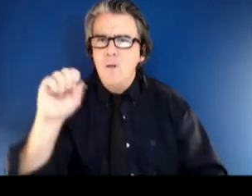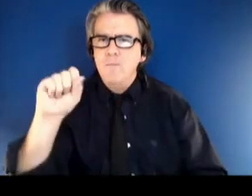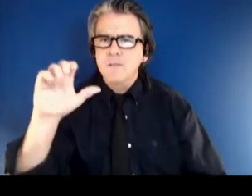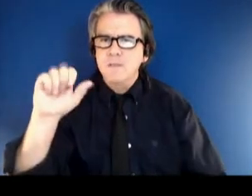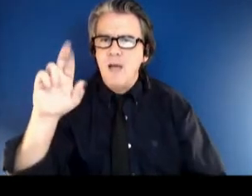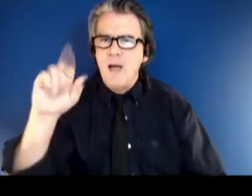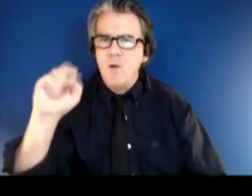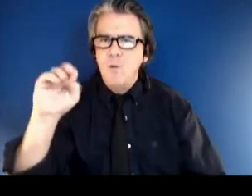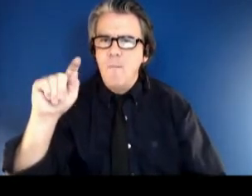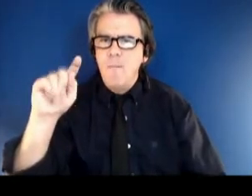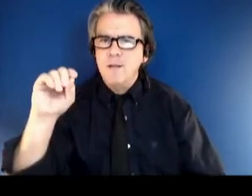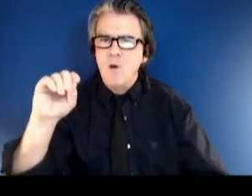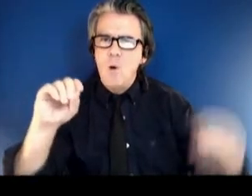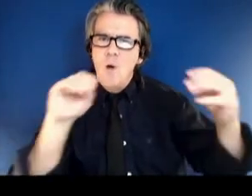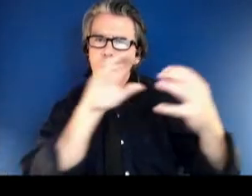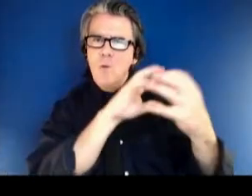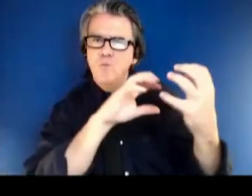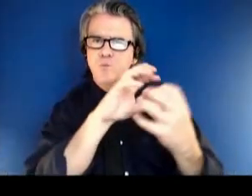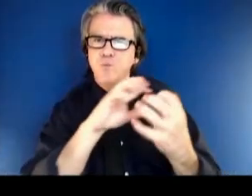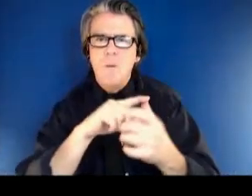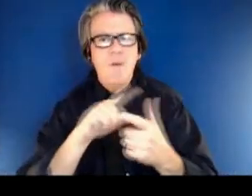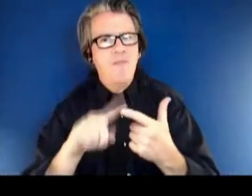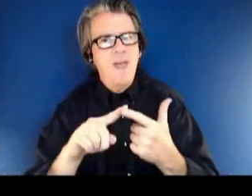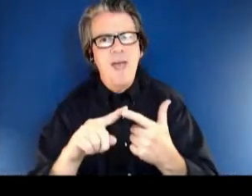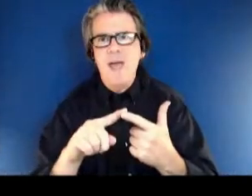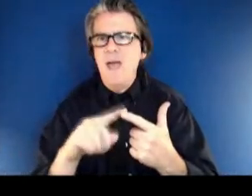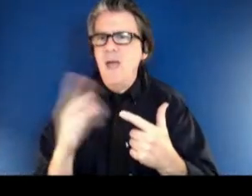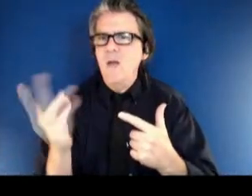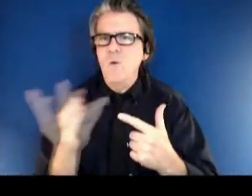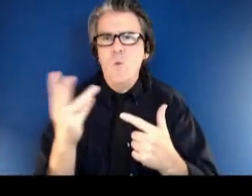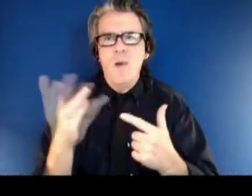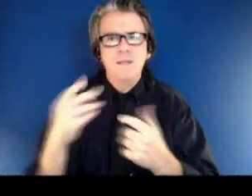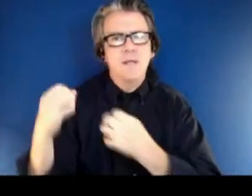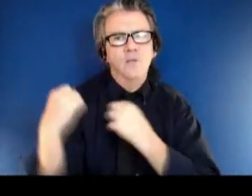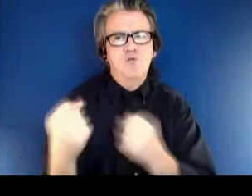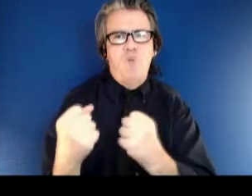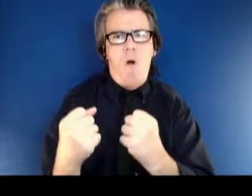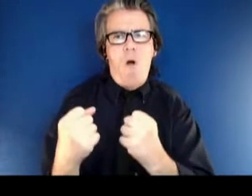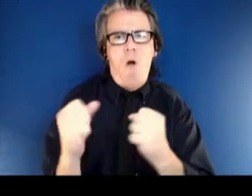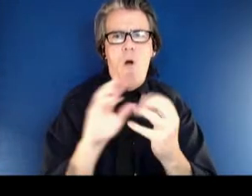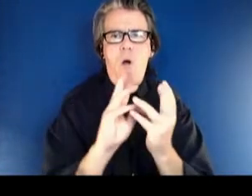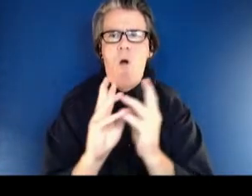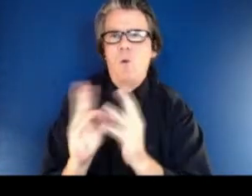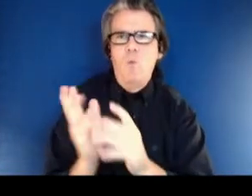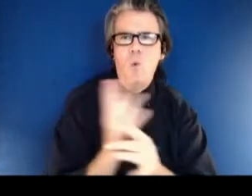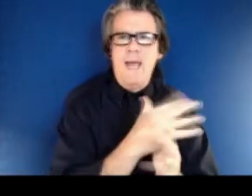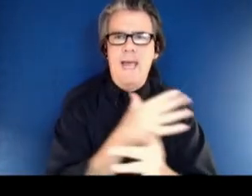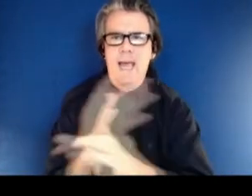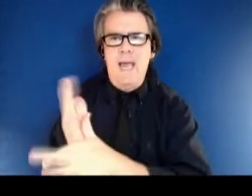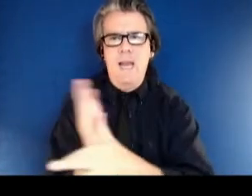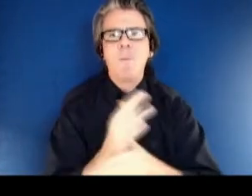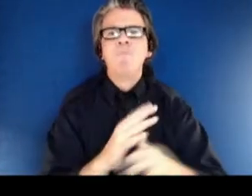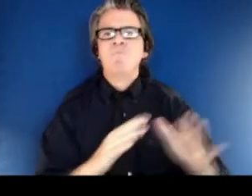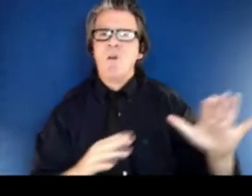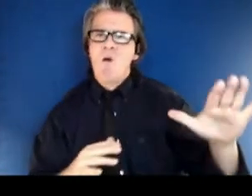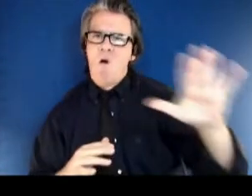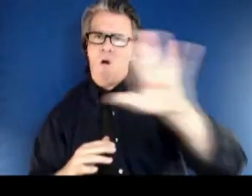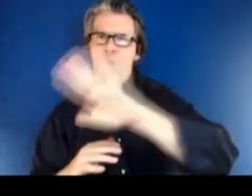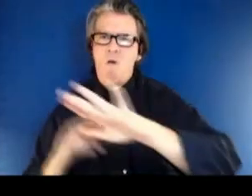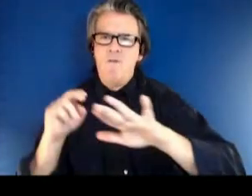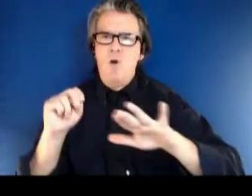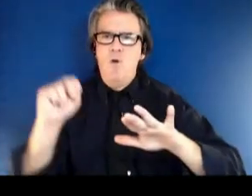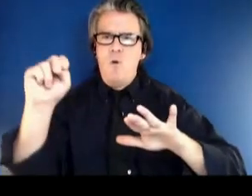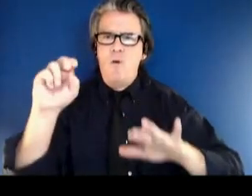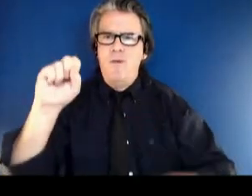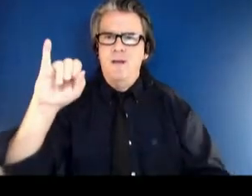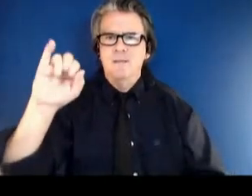but starting at about 8 p.m. on Wednesday, we are expecting an increase in the strength of those winds, and for those winds to spread across the